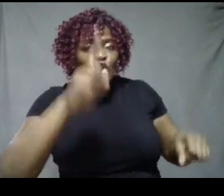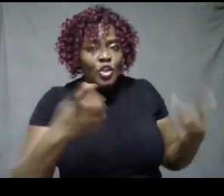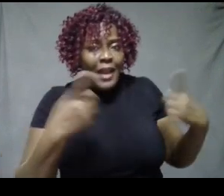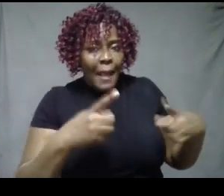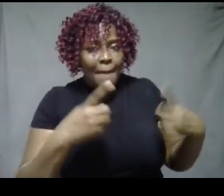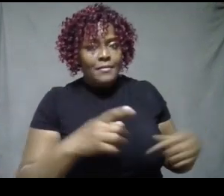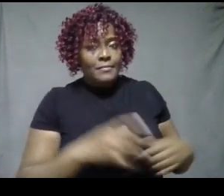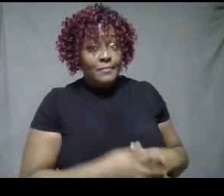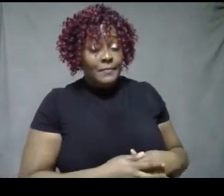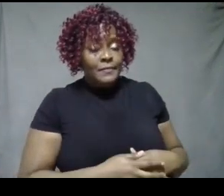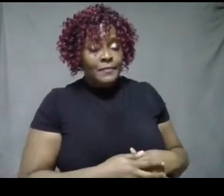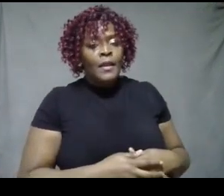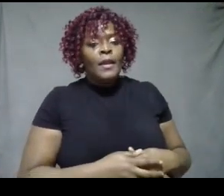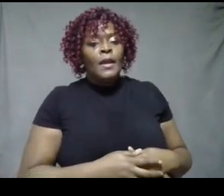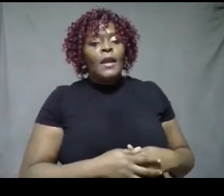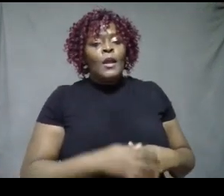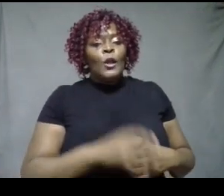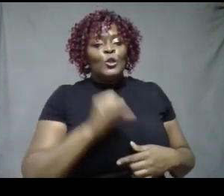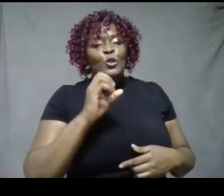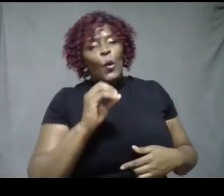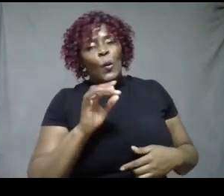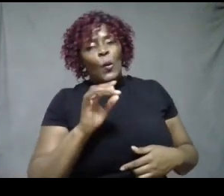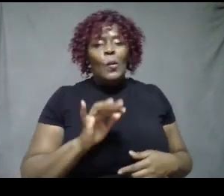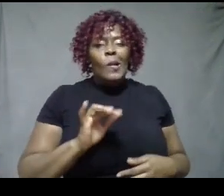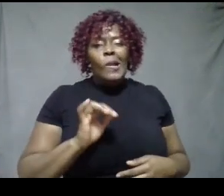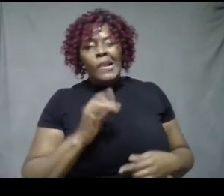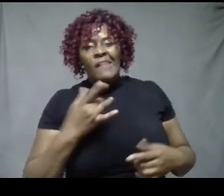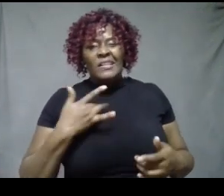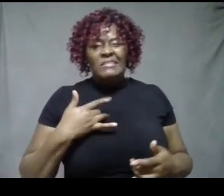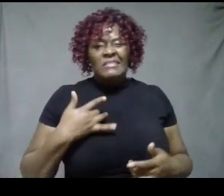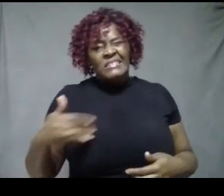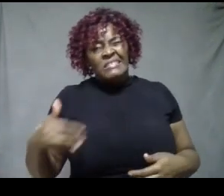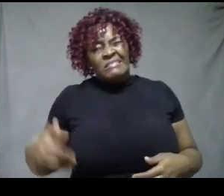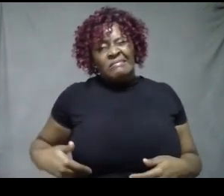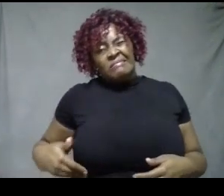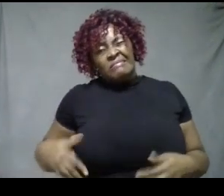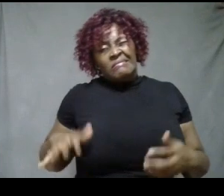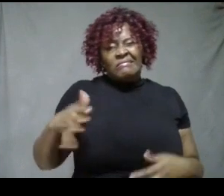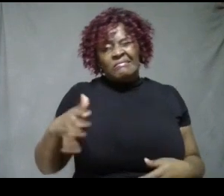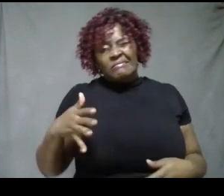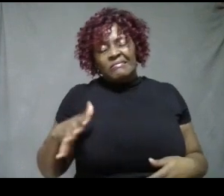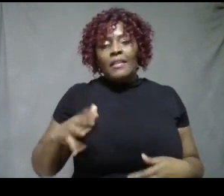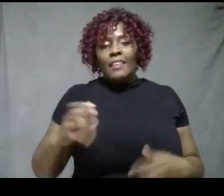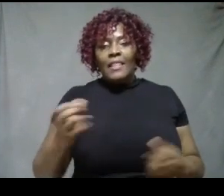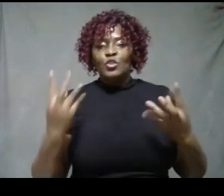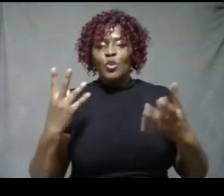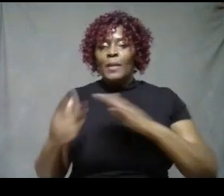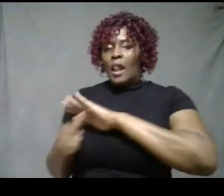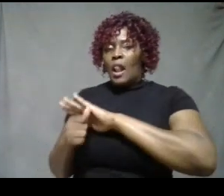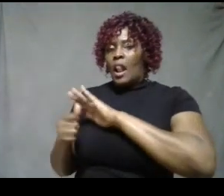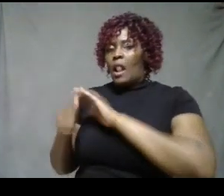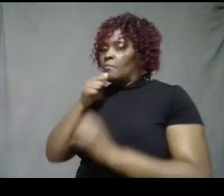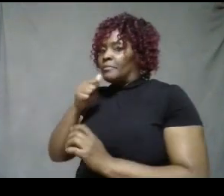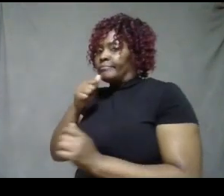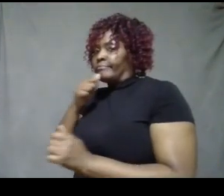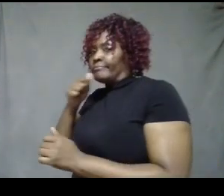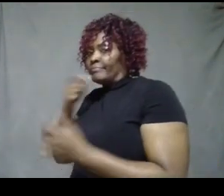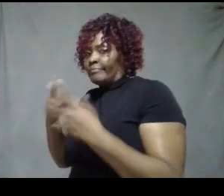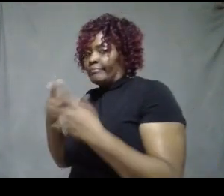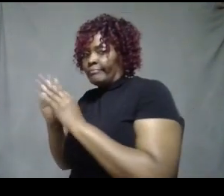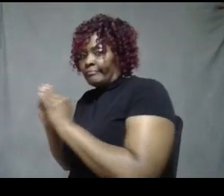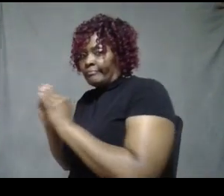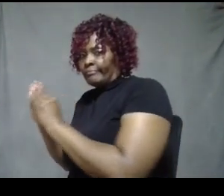public. And so it's just troubling that we've had all of these shade sessions. And it's